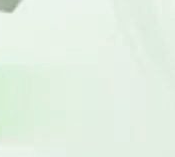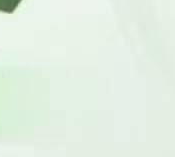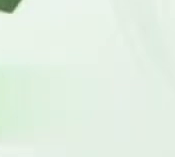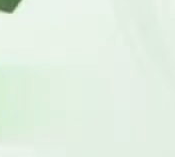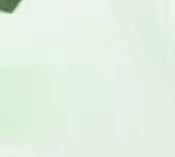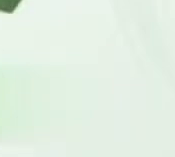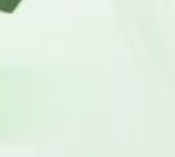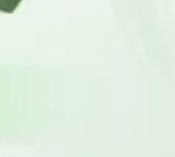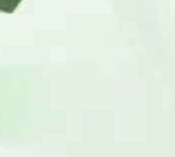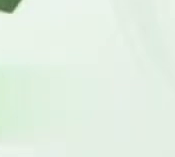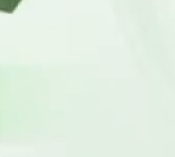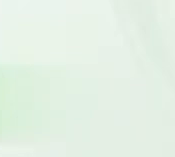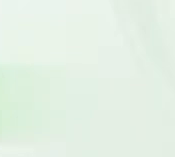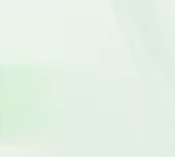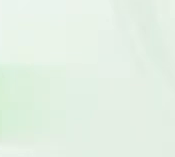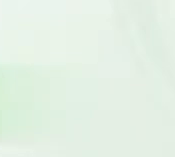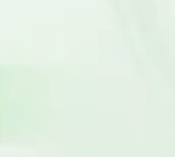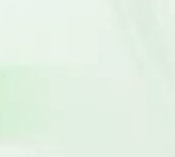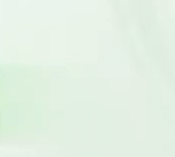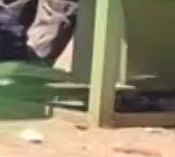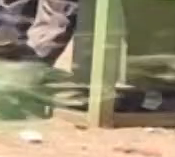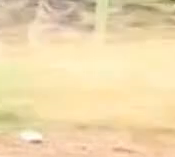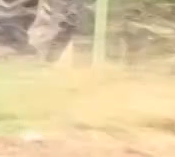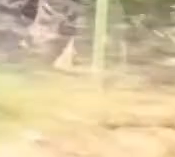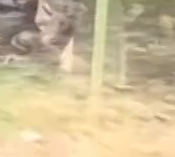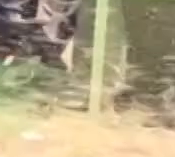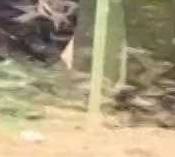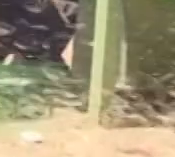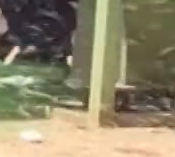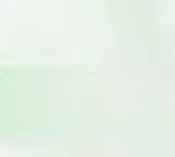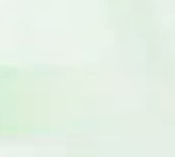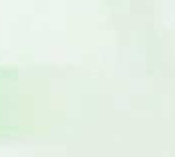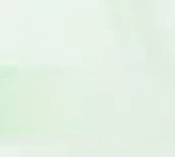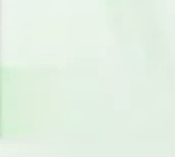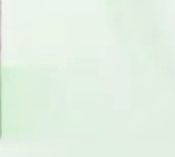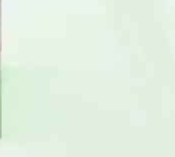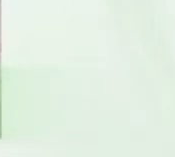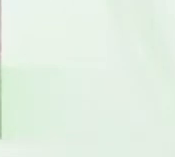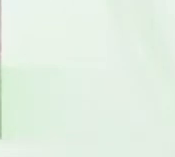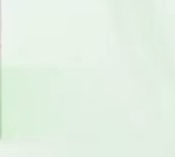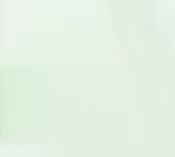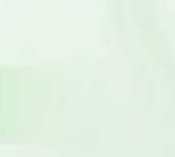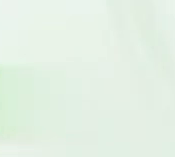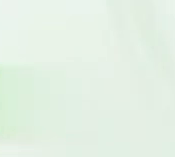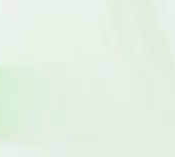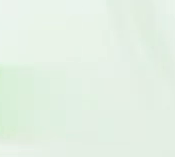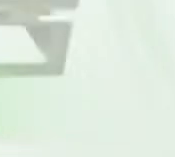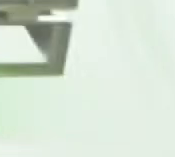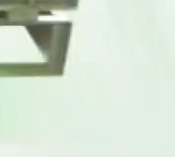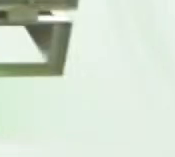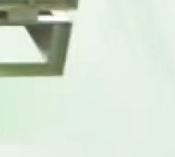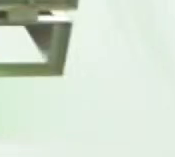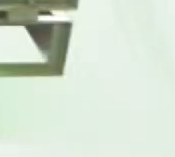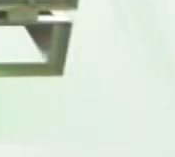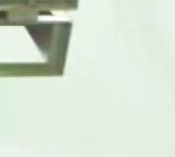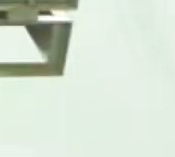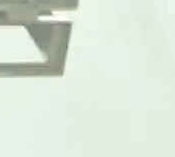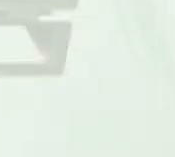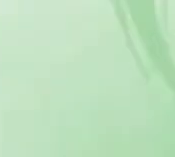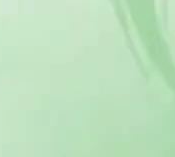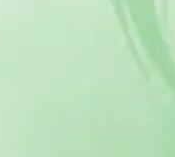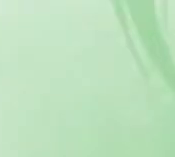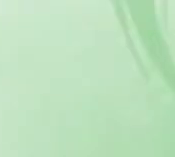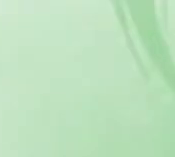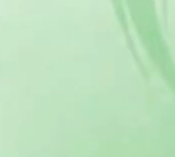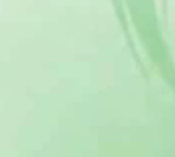small and large silage choppers, cold oil press, hay shredders, roll mill and sifted mill, crusher, and many more. For